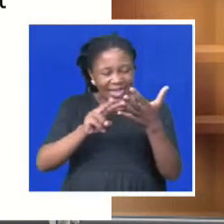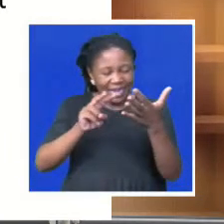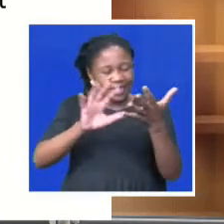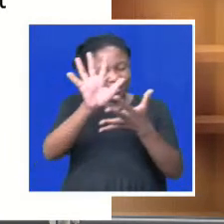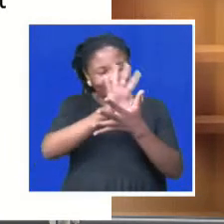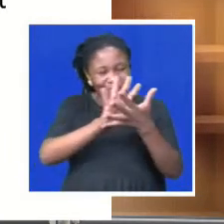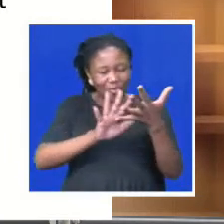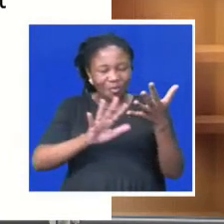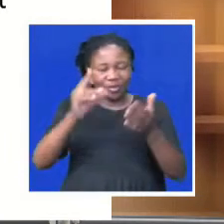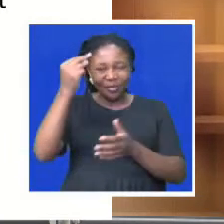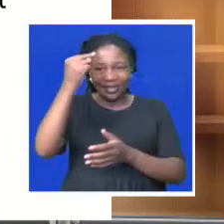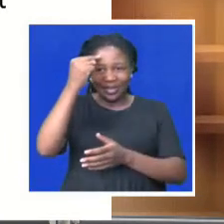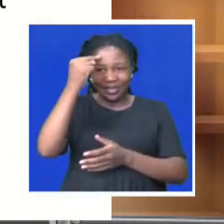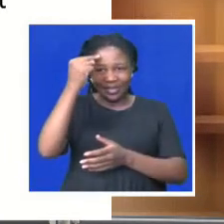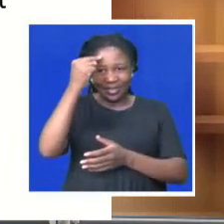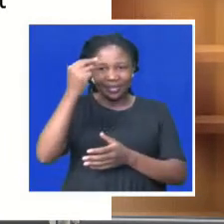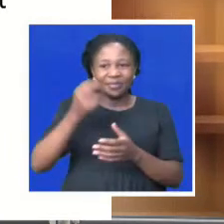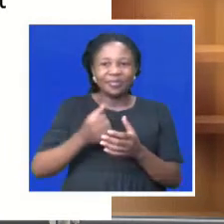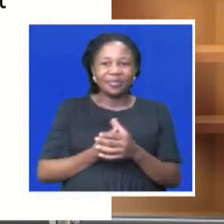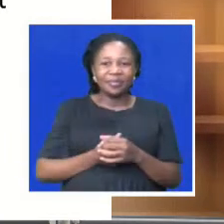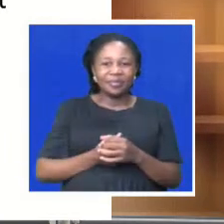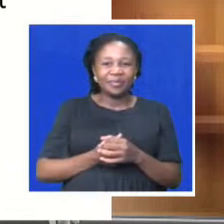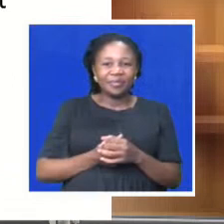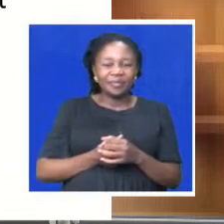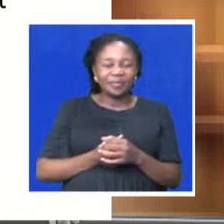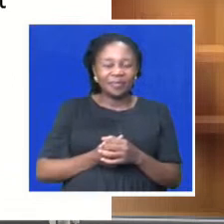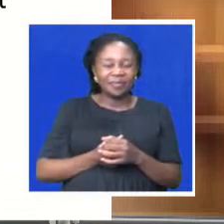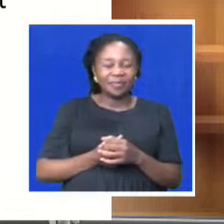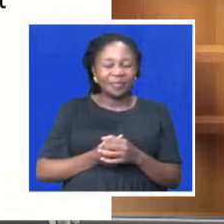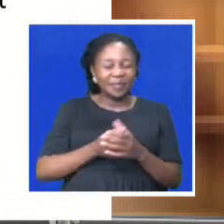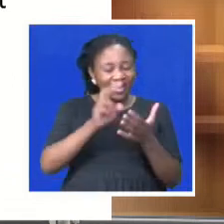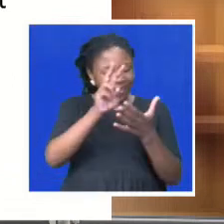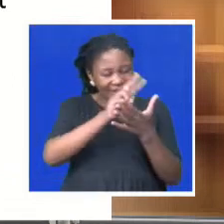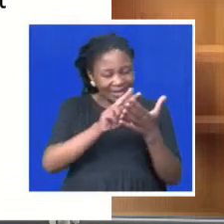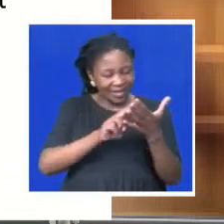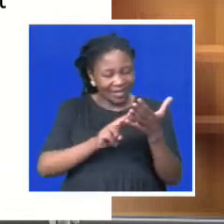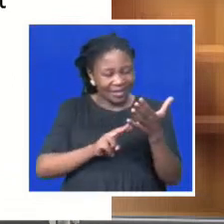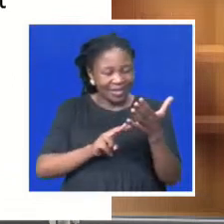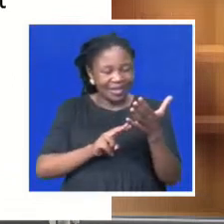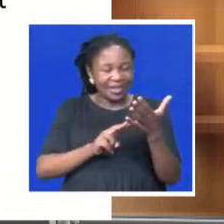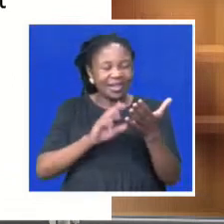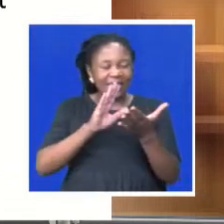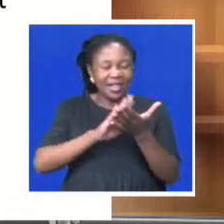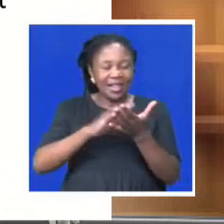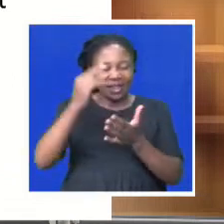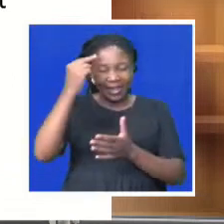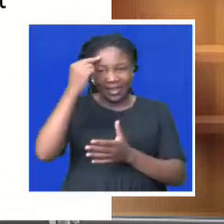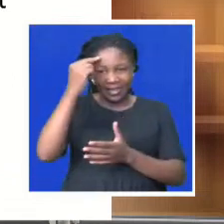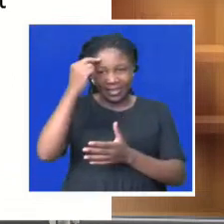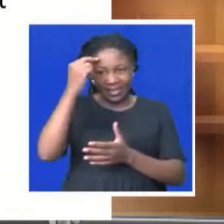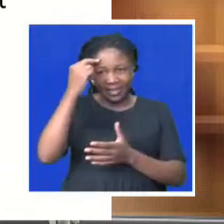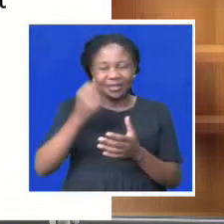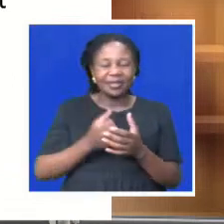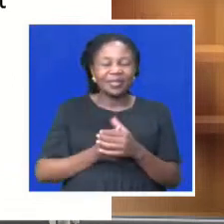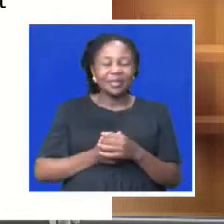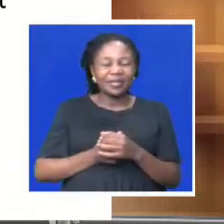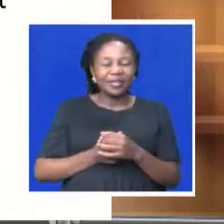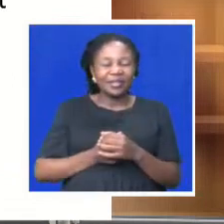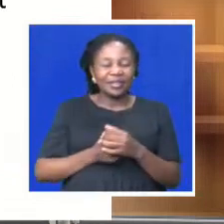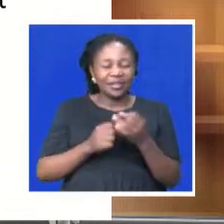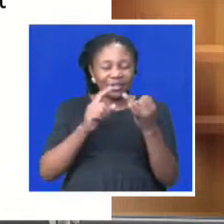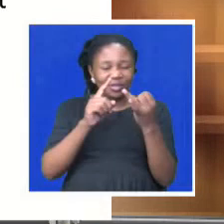understanding. You should be able to read a narrative text with understanding. And you should be able